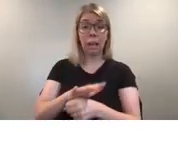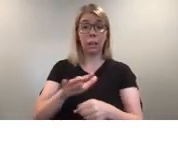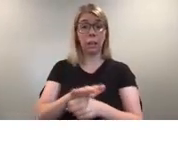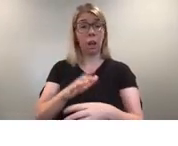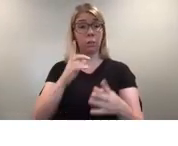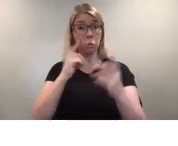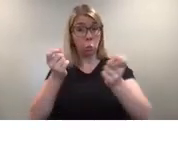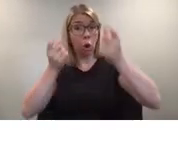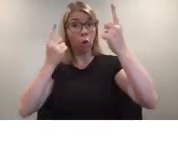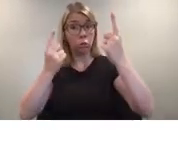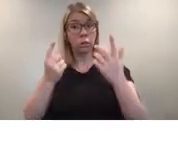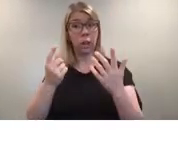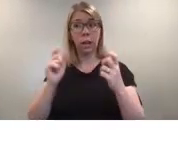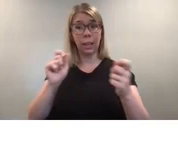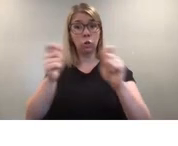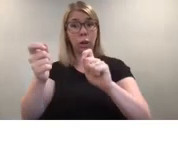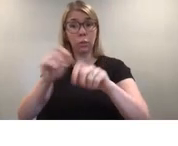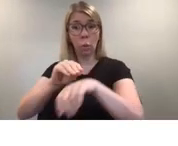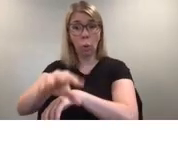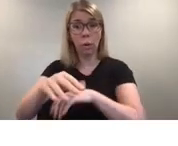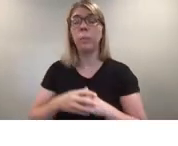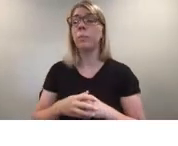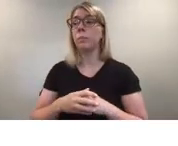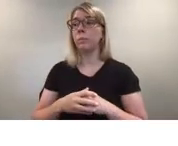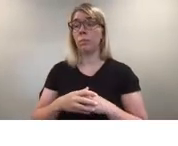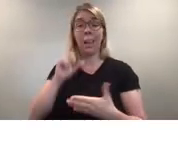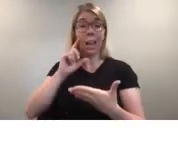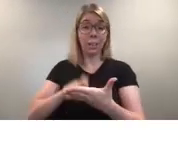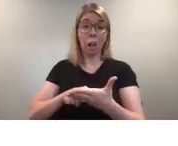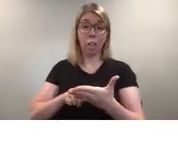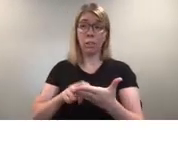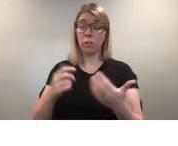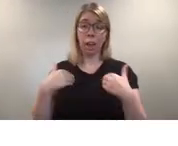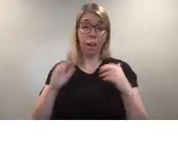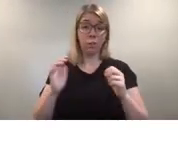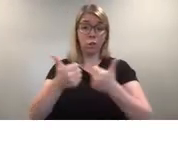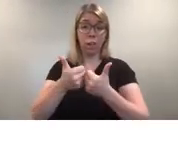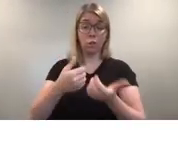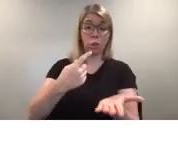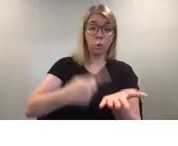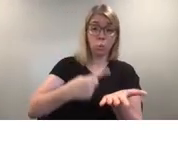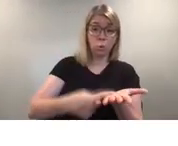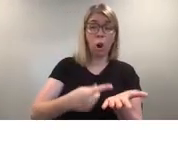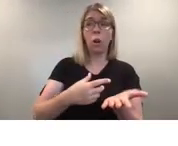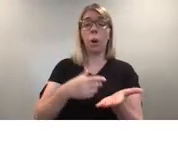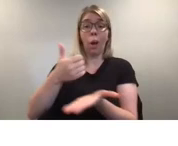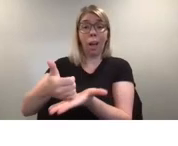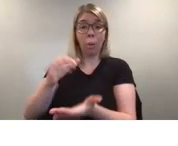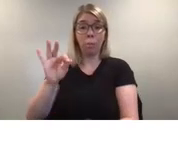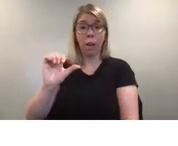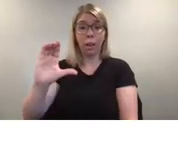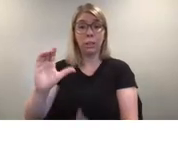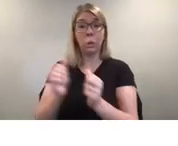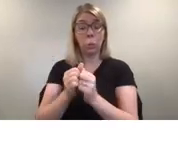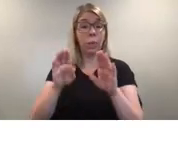be transformative. So we want to acknowledge the challenges there will be to talking about or helping faculty with open pedagogy. And we're hoping that